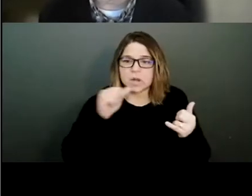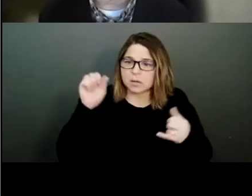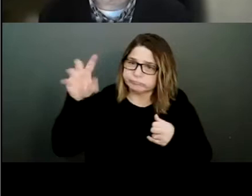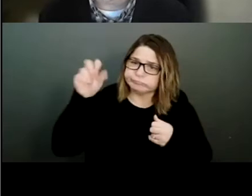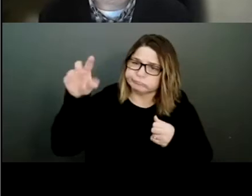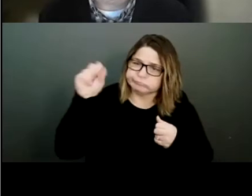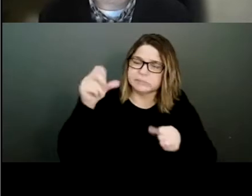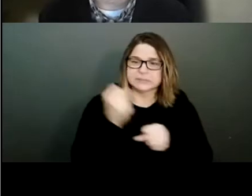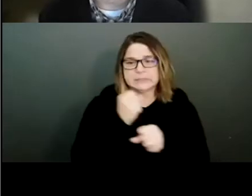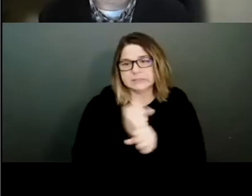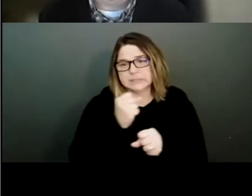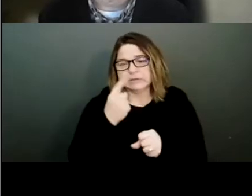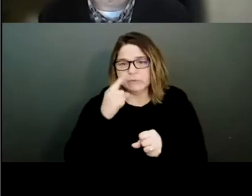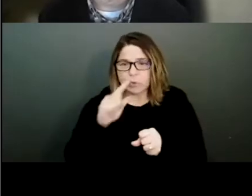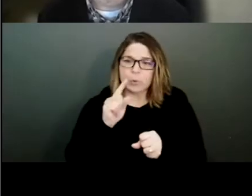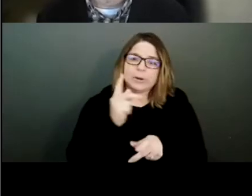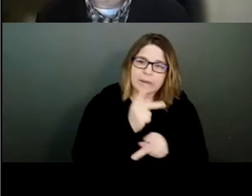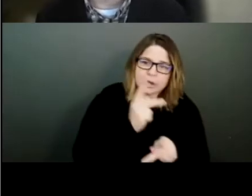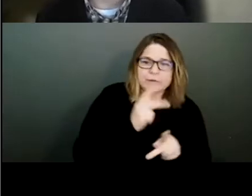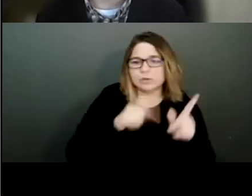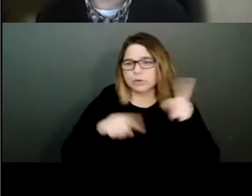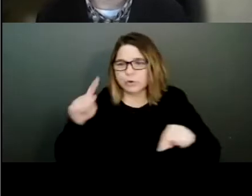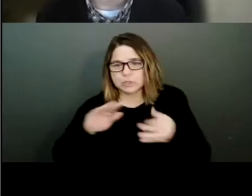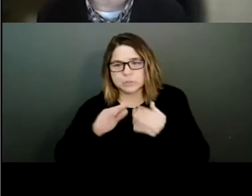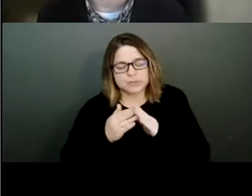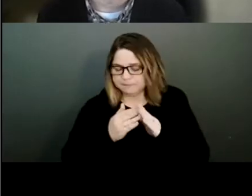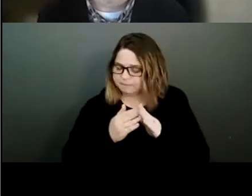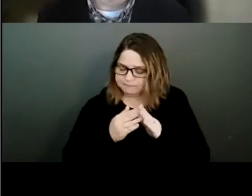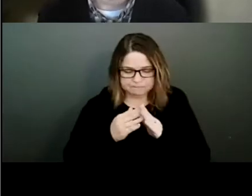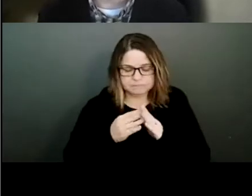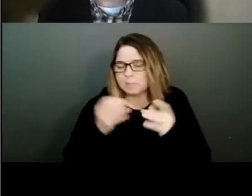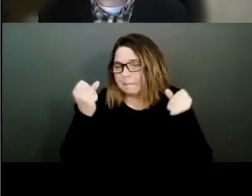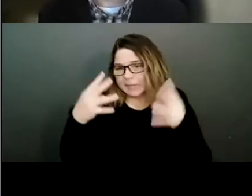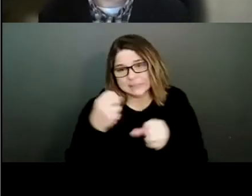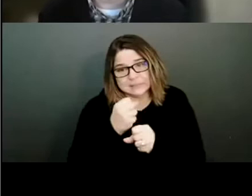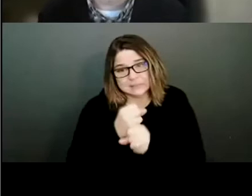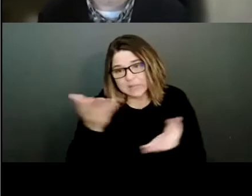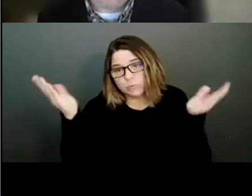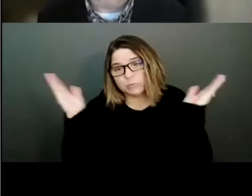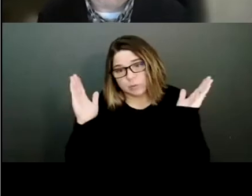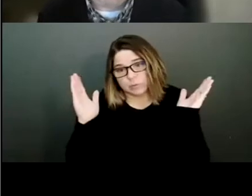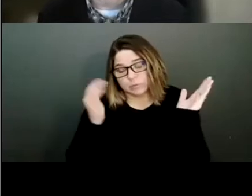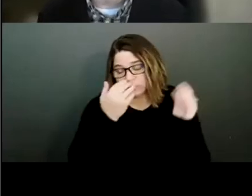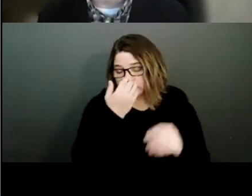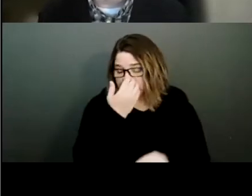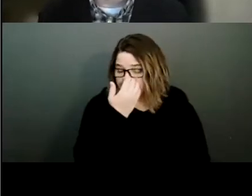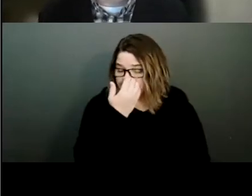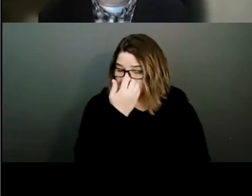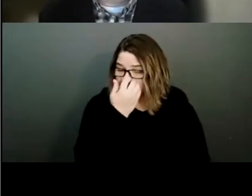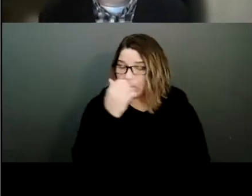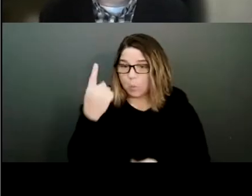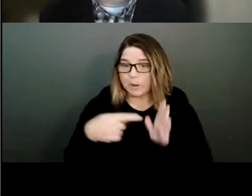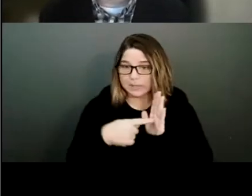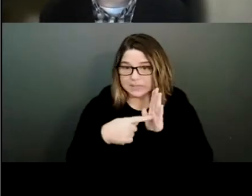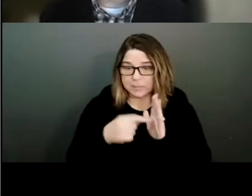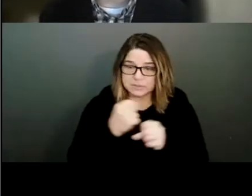statistics on caregiving in diverse communities, though there are many out there, and I will just give one as an example.